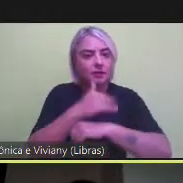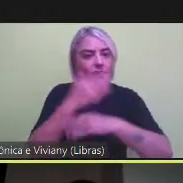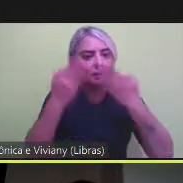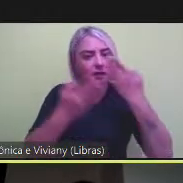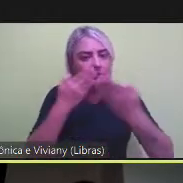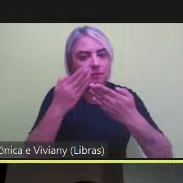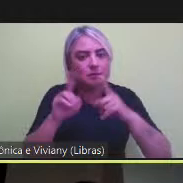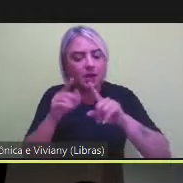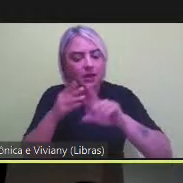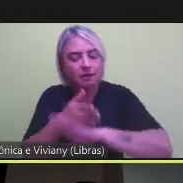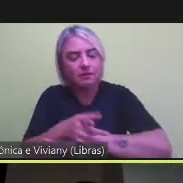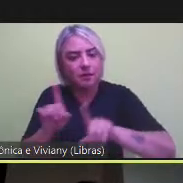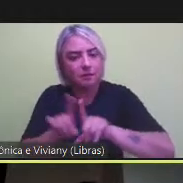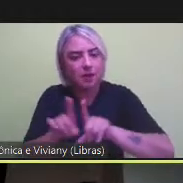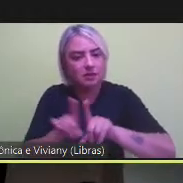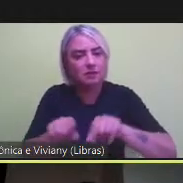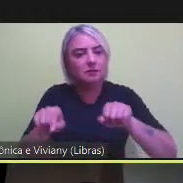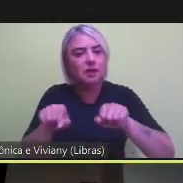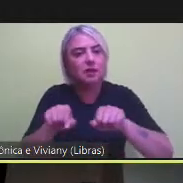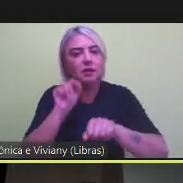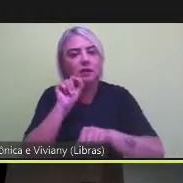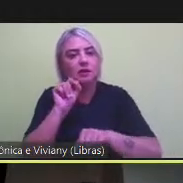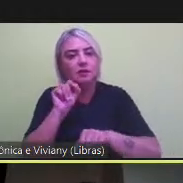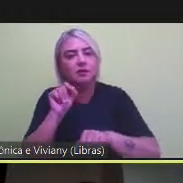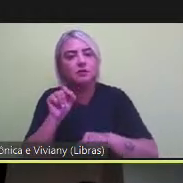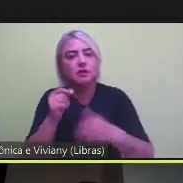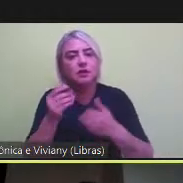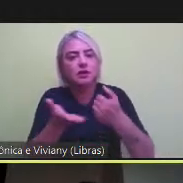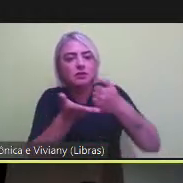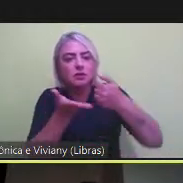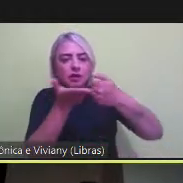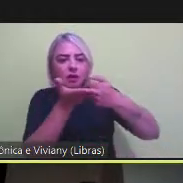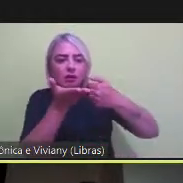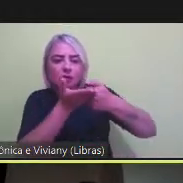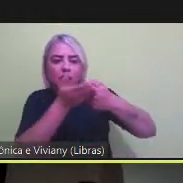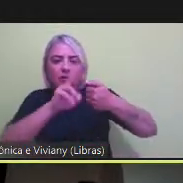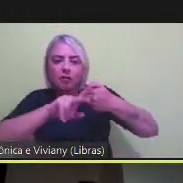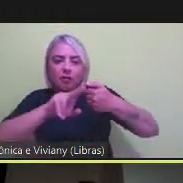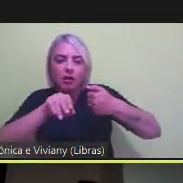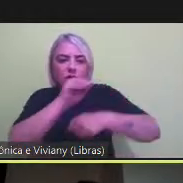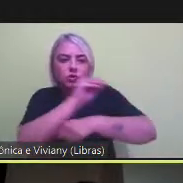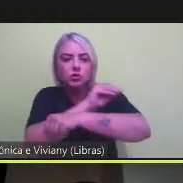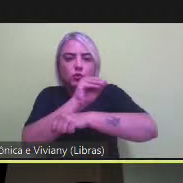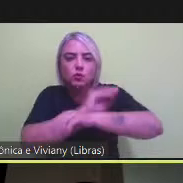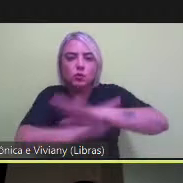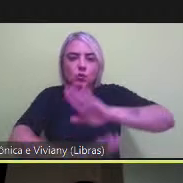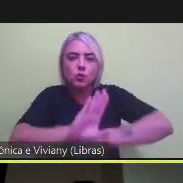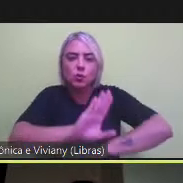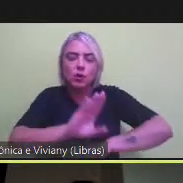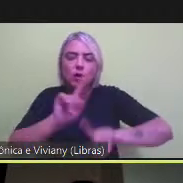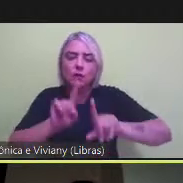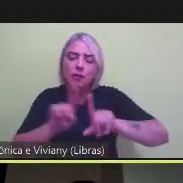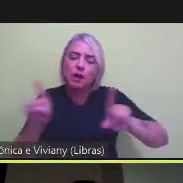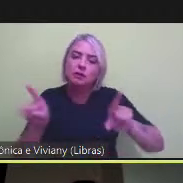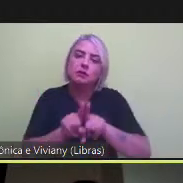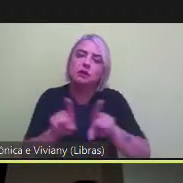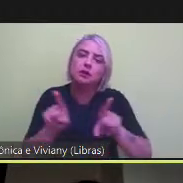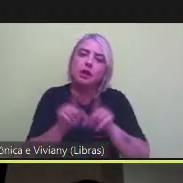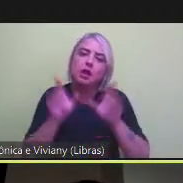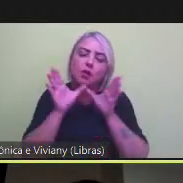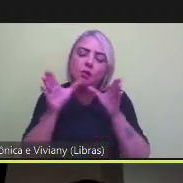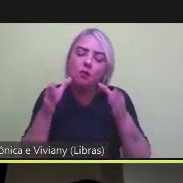also prevention, but integrating also the many levels of care, but with